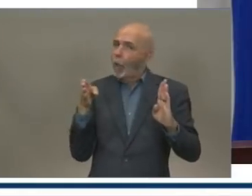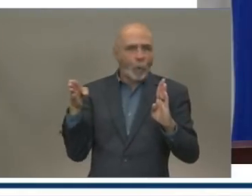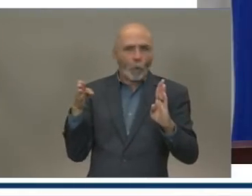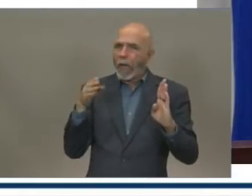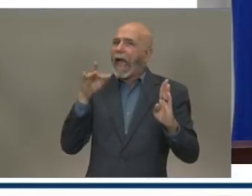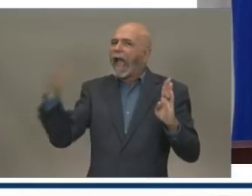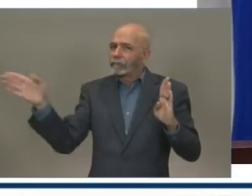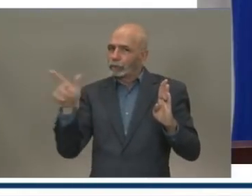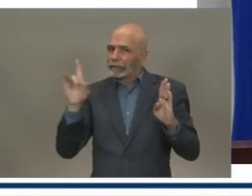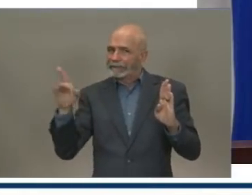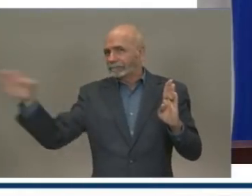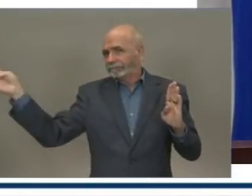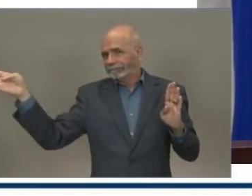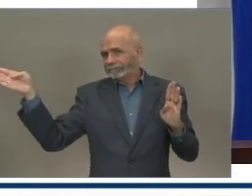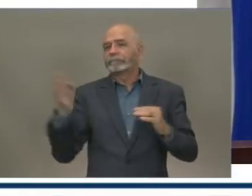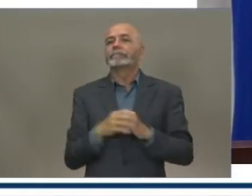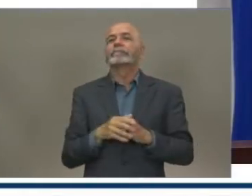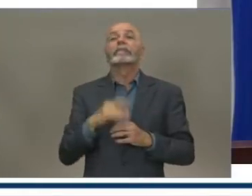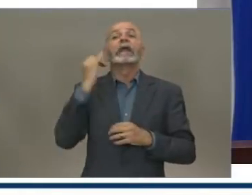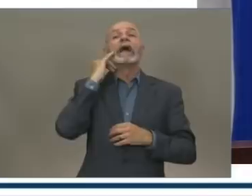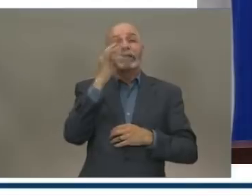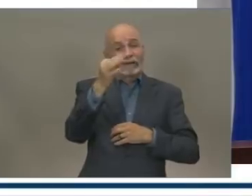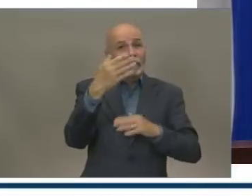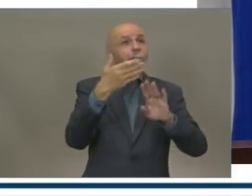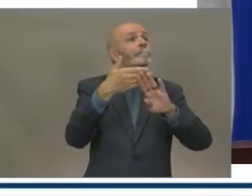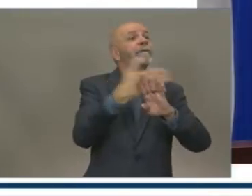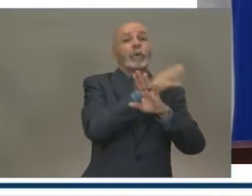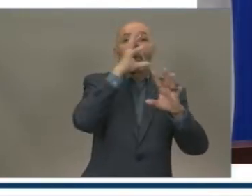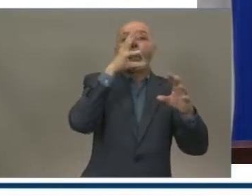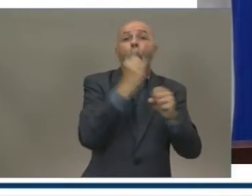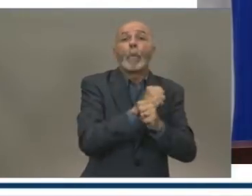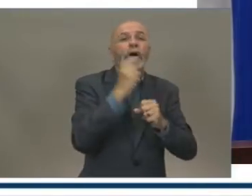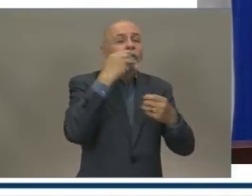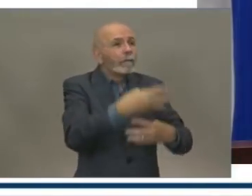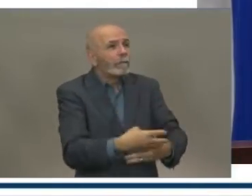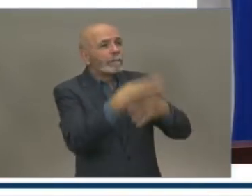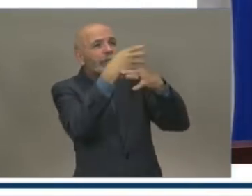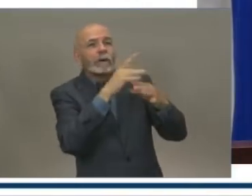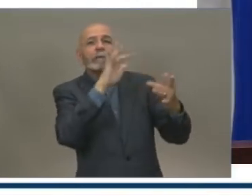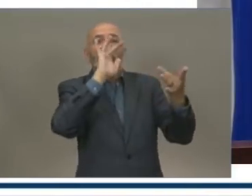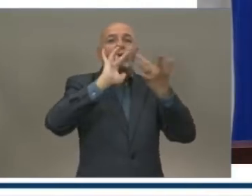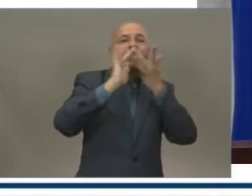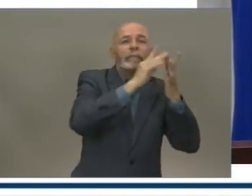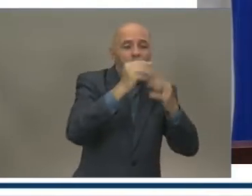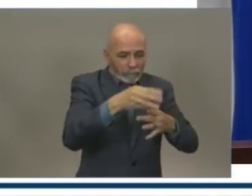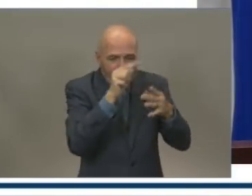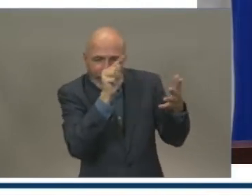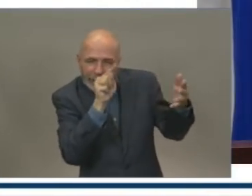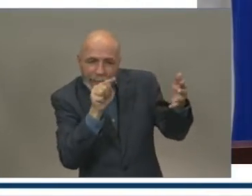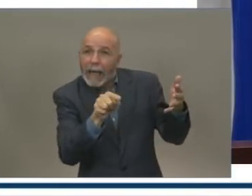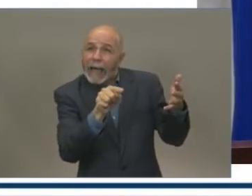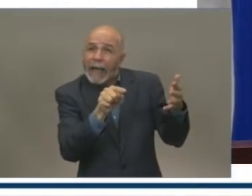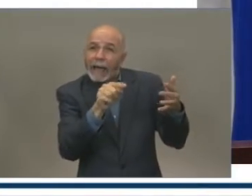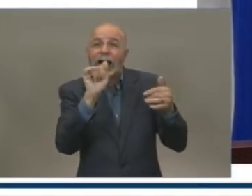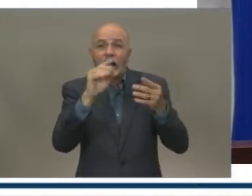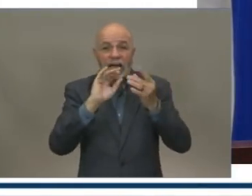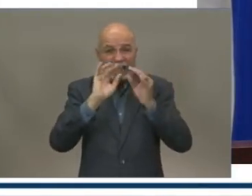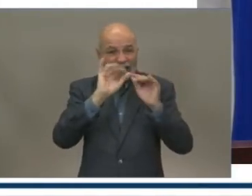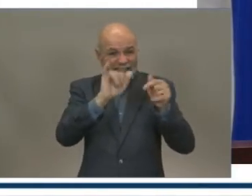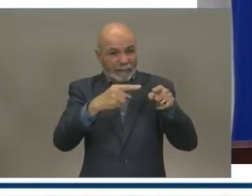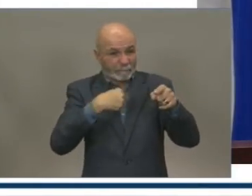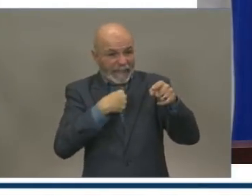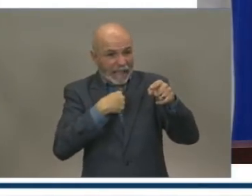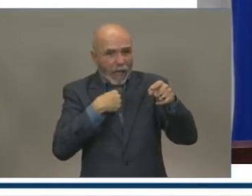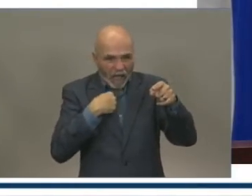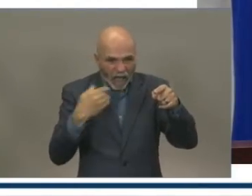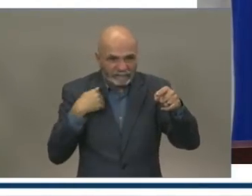detailed information on our coronavirus website to see if you actually are eligible and what information